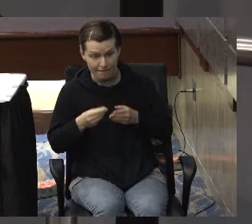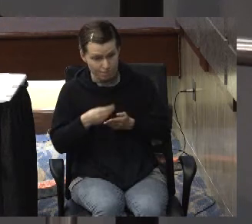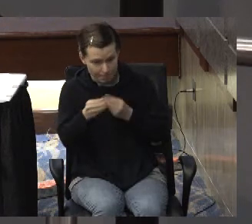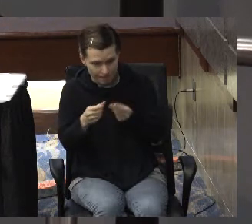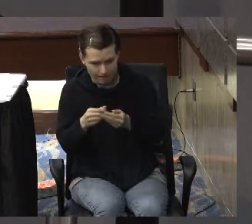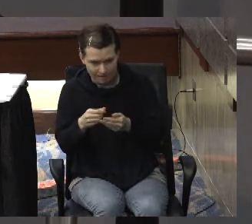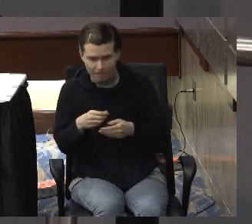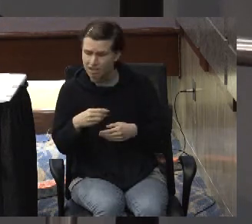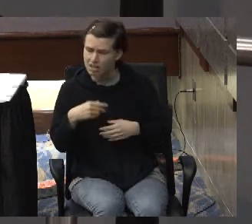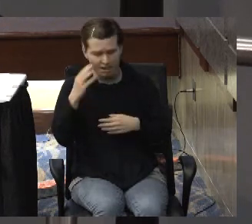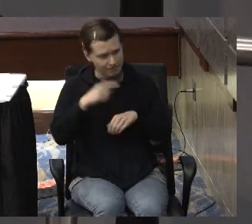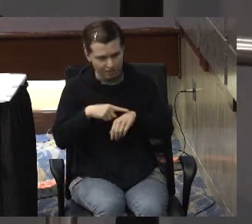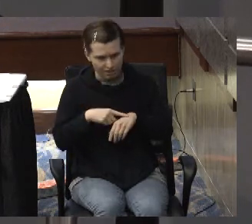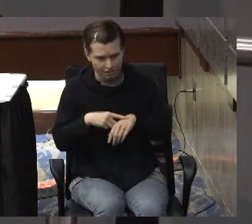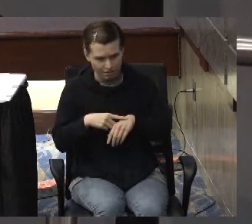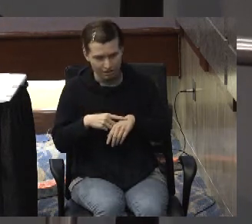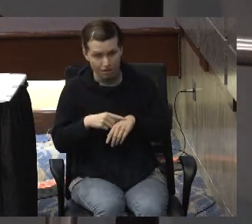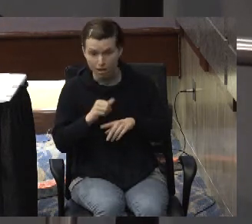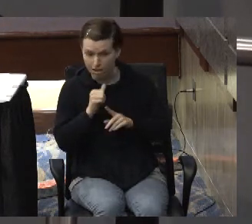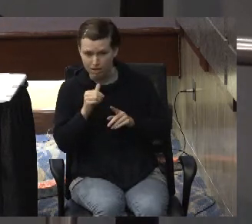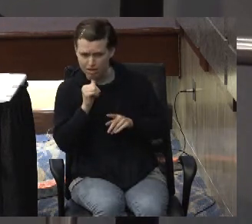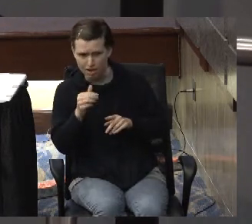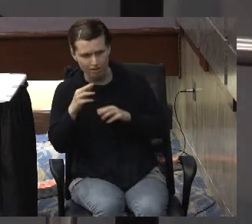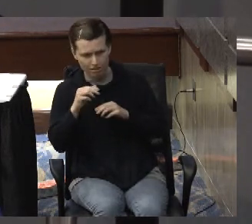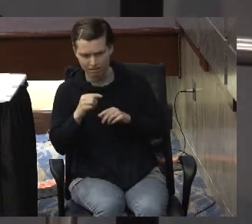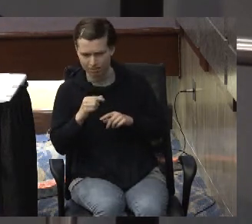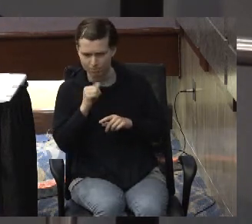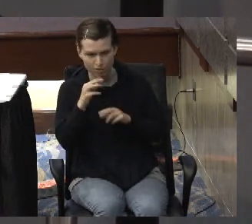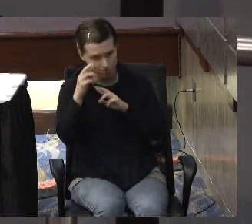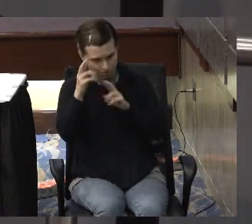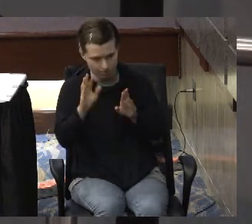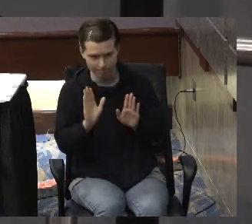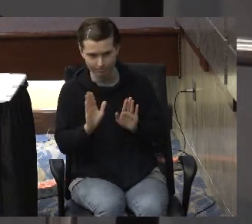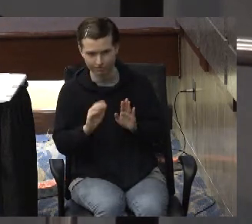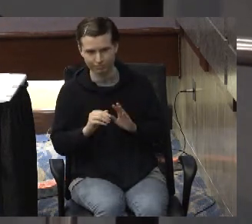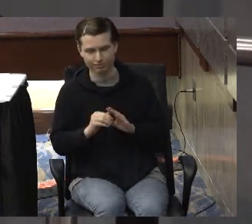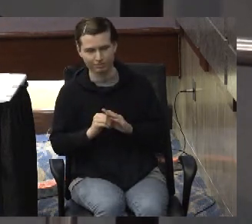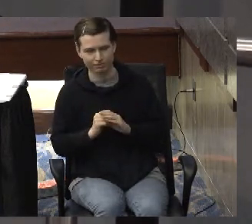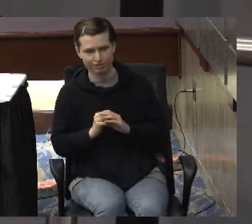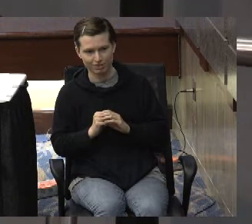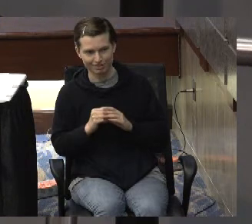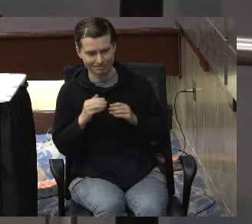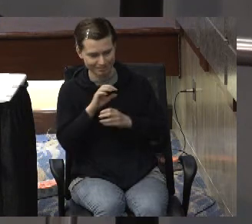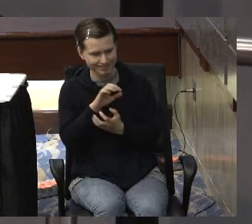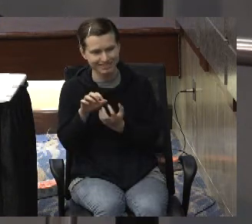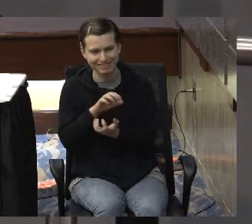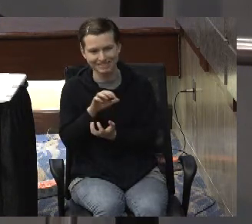for a tie tonight, but no disrespect is meant, I promise.